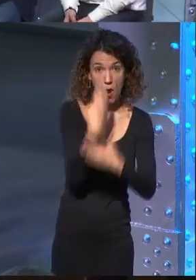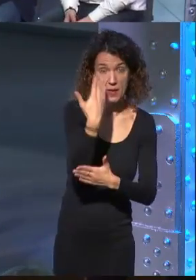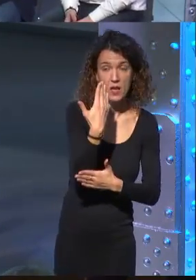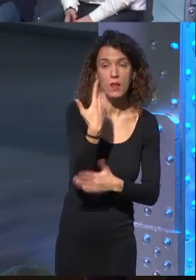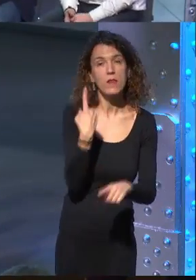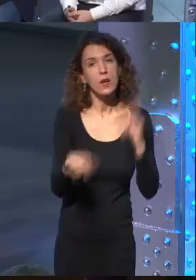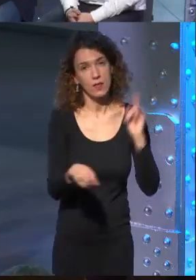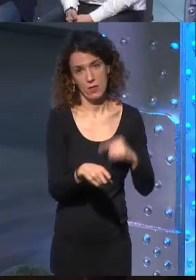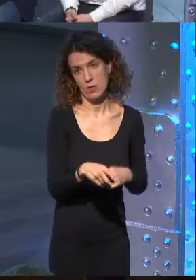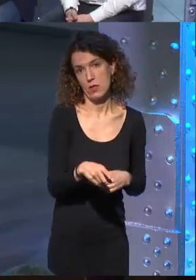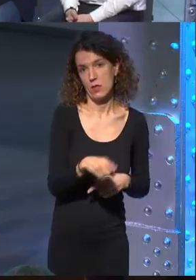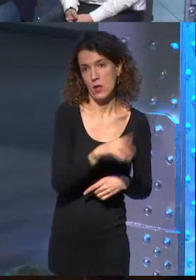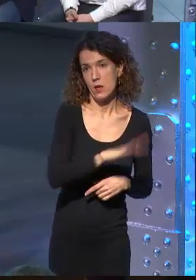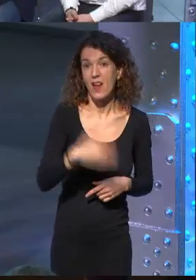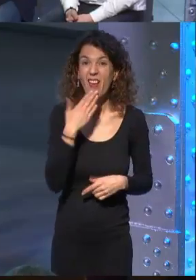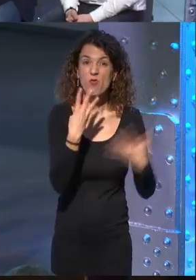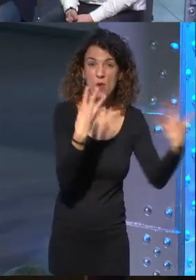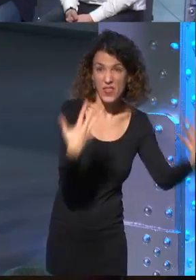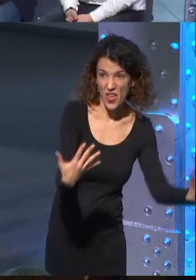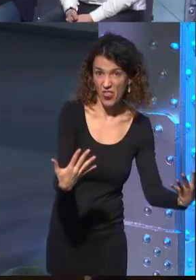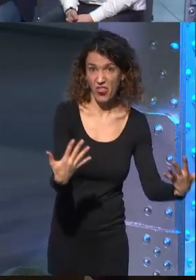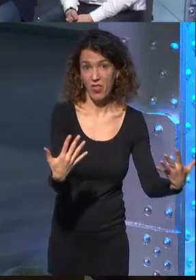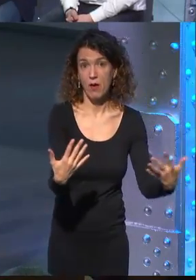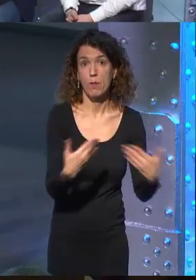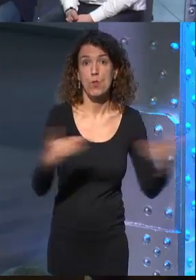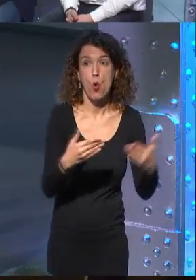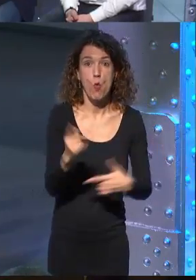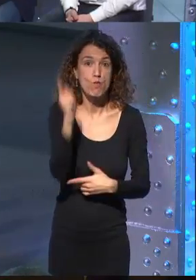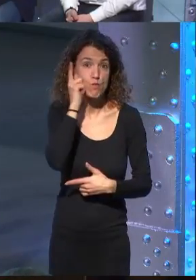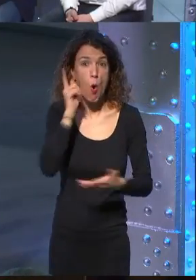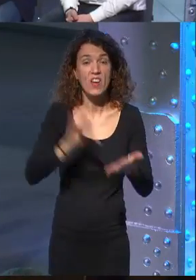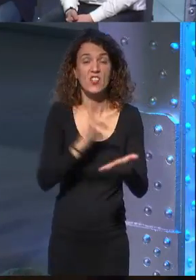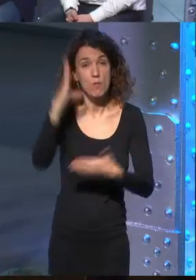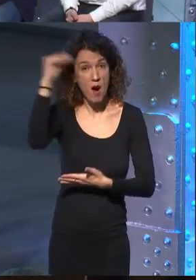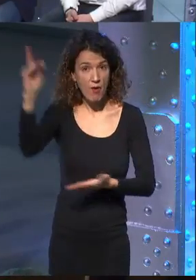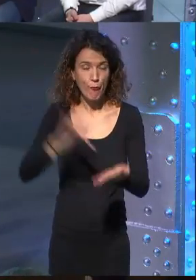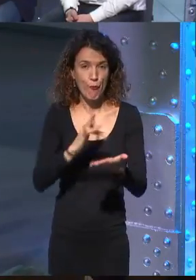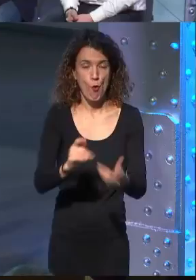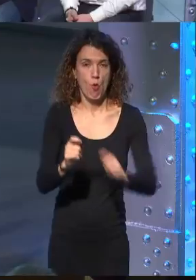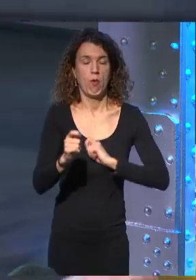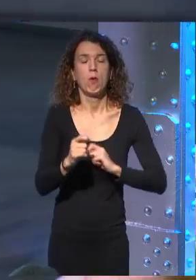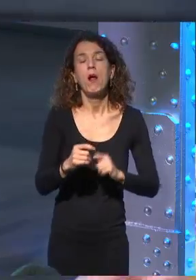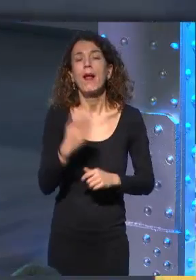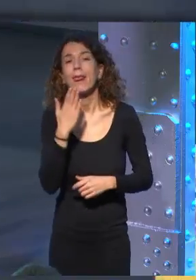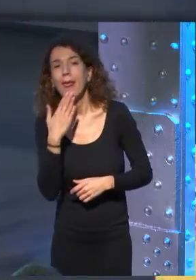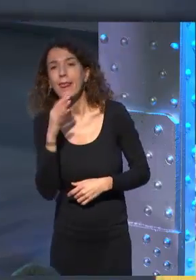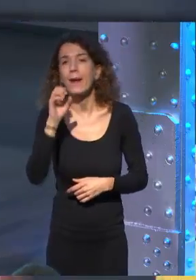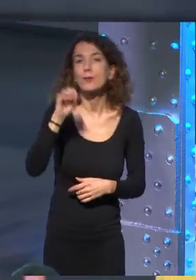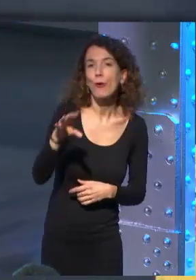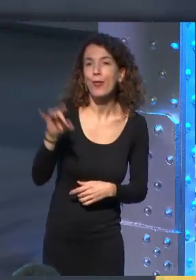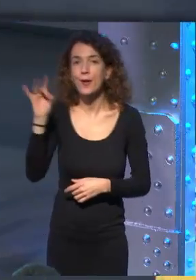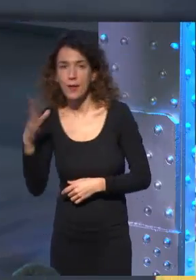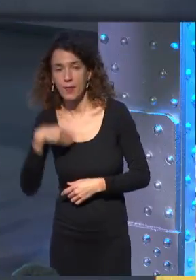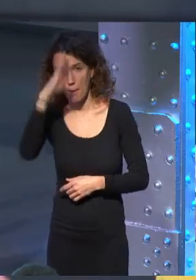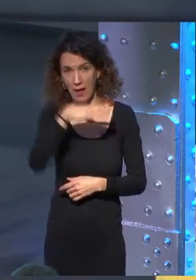No, but it is what we were saying this morning. I mean, it's not that, for example, when a 9 or 10 years old boy gets